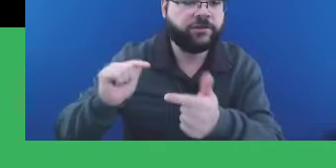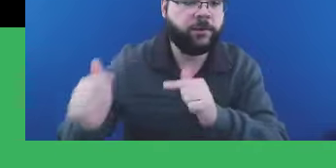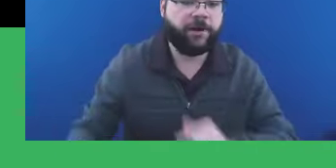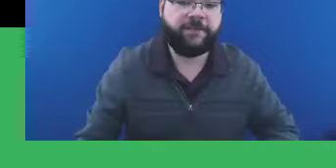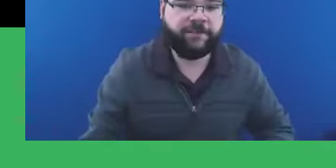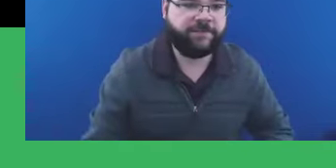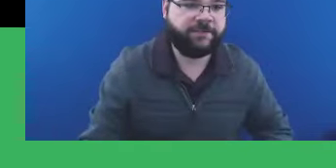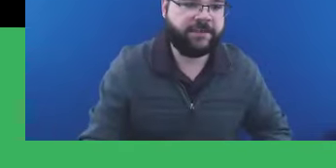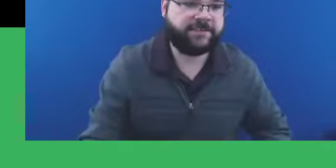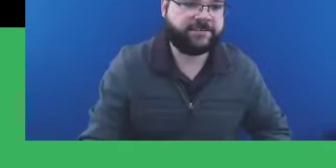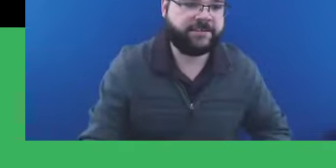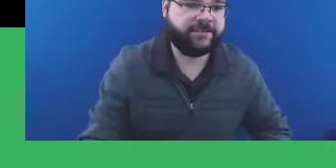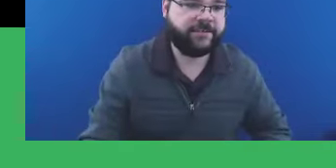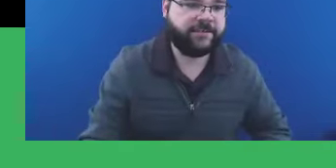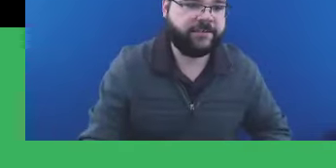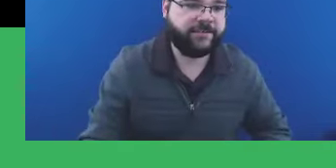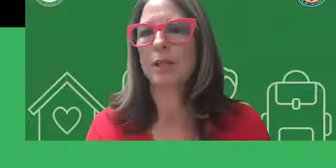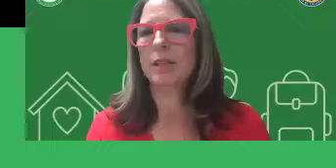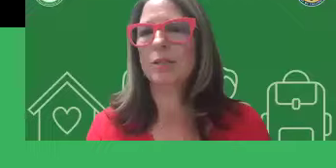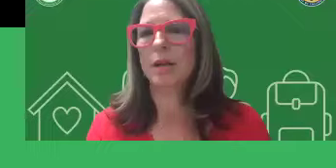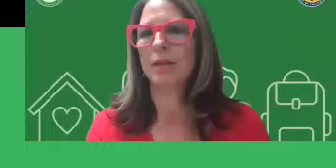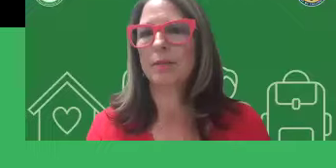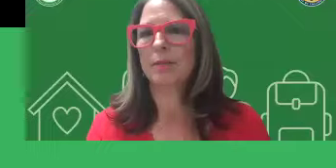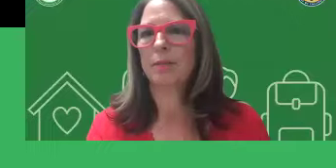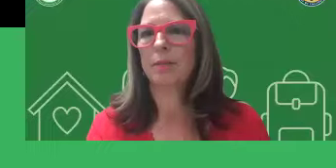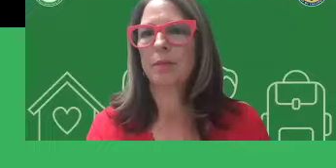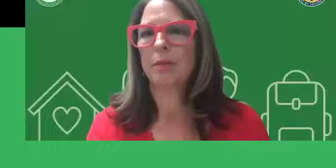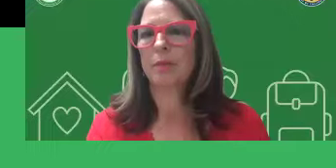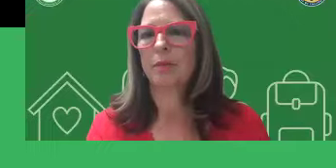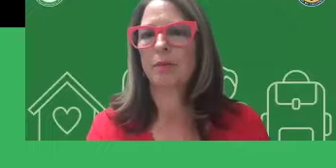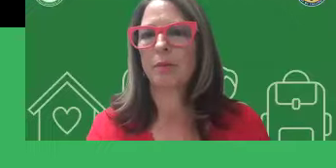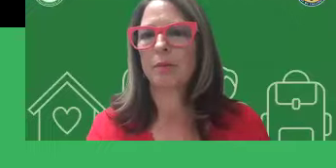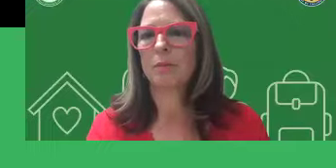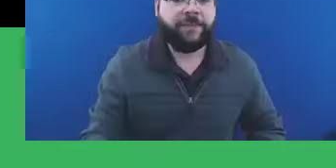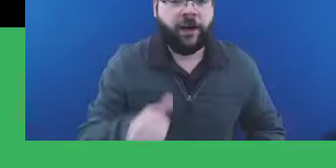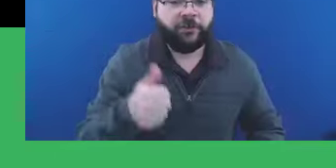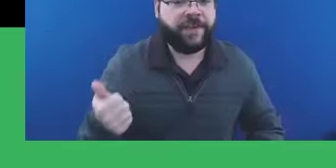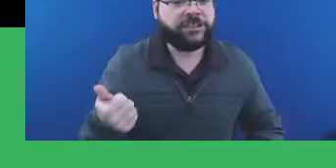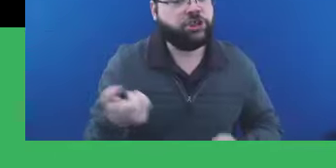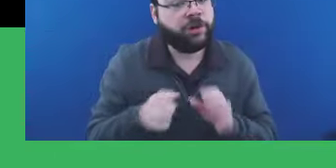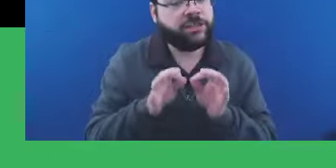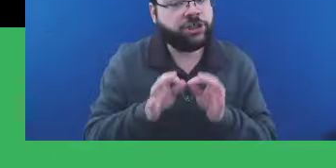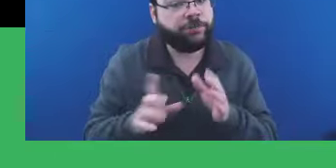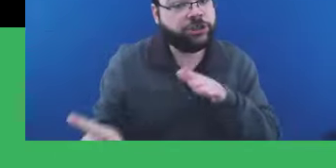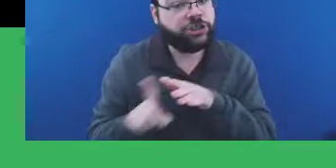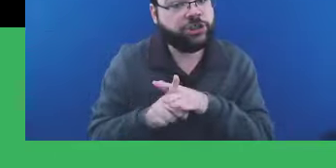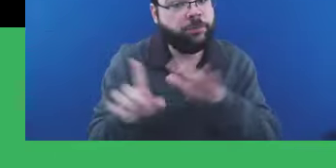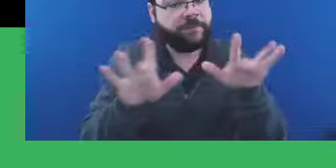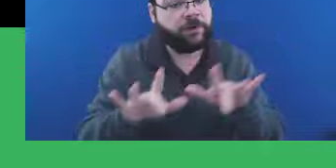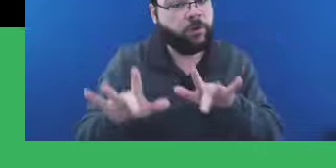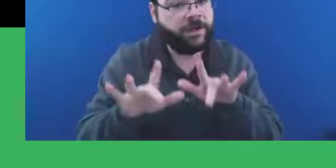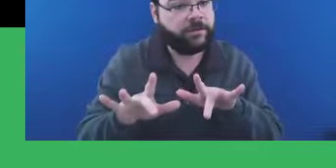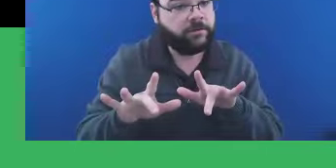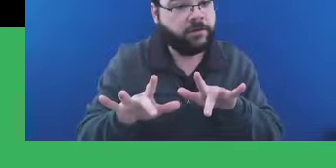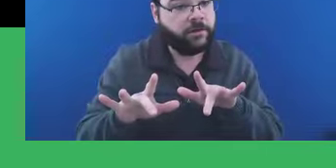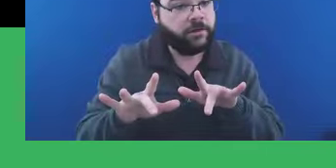can swap off every 15 minutes? absolutely. Thank you, Zachary. Of course, thank you. And the other thing is, do you want the interpreters to show up